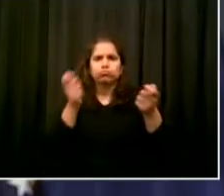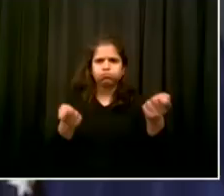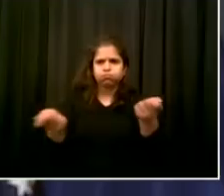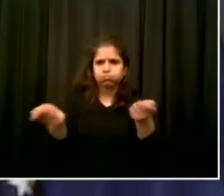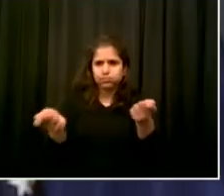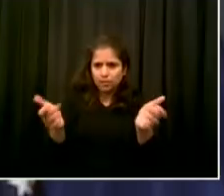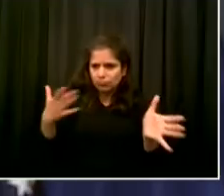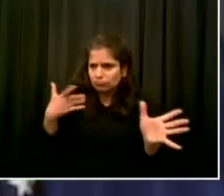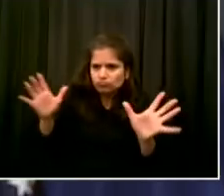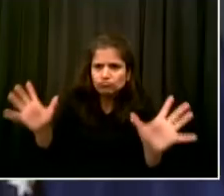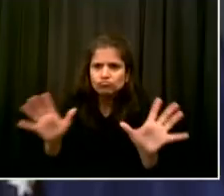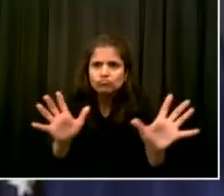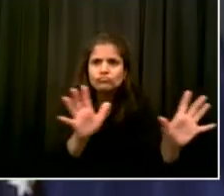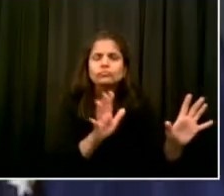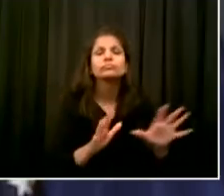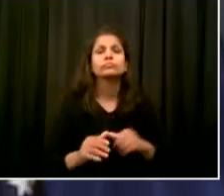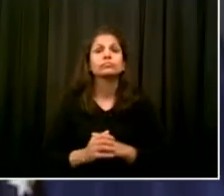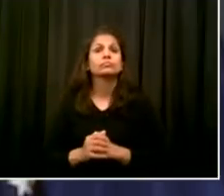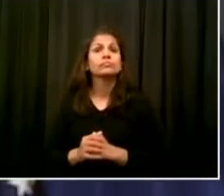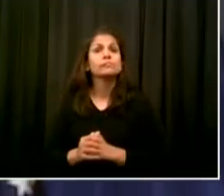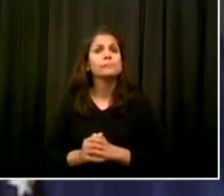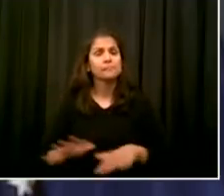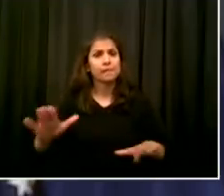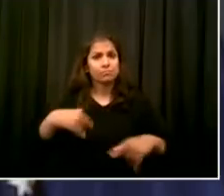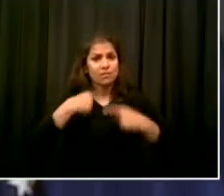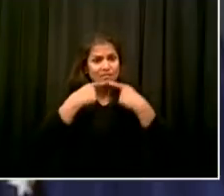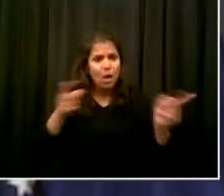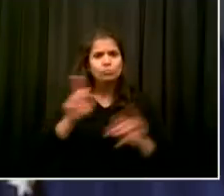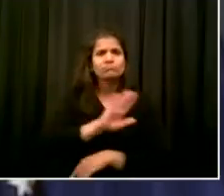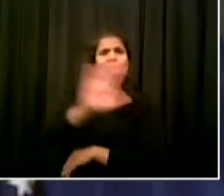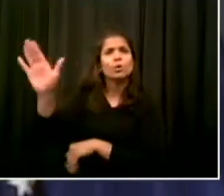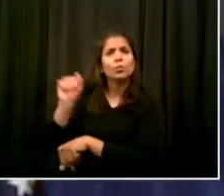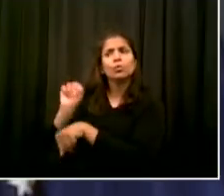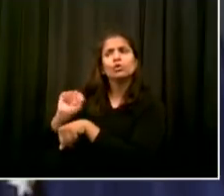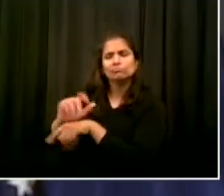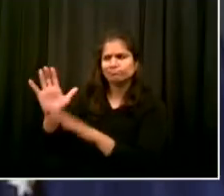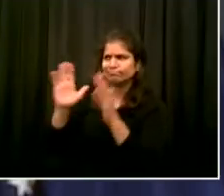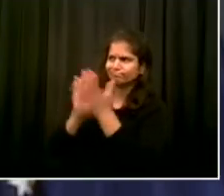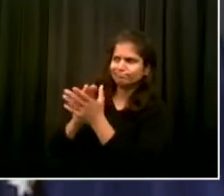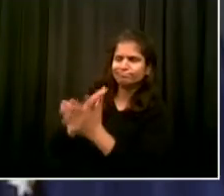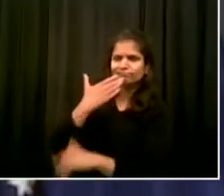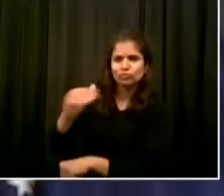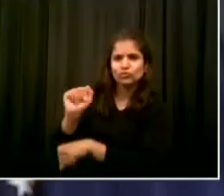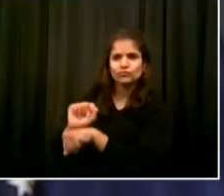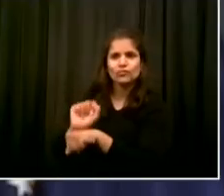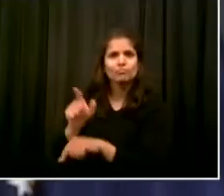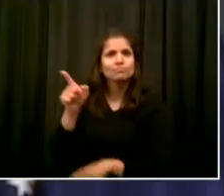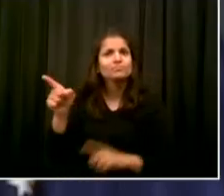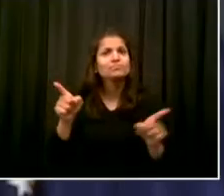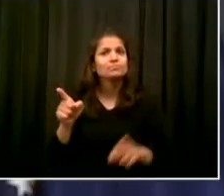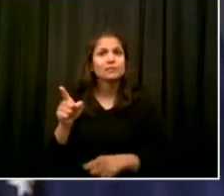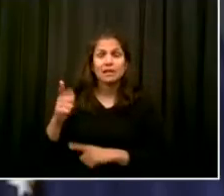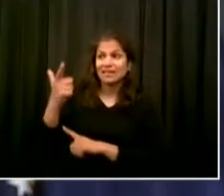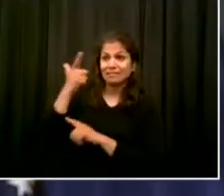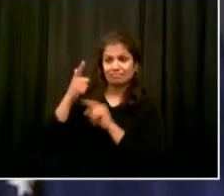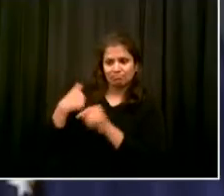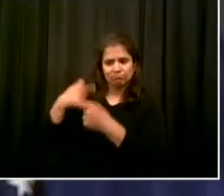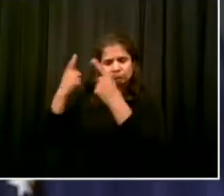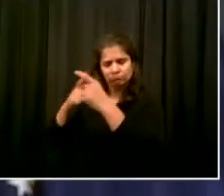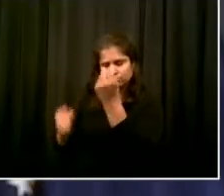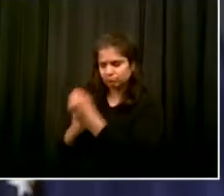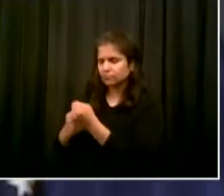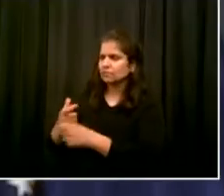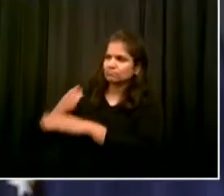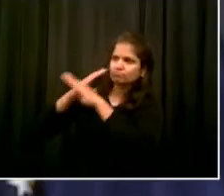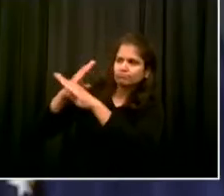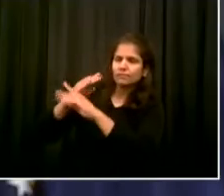values of the work that they have done on the ground to combat gun violence, but the vital role that they will now play in aiding